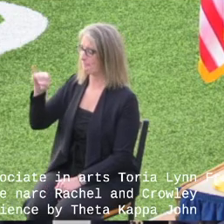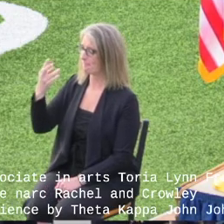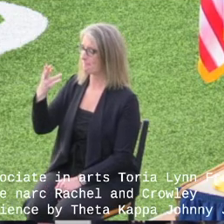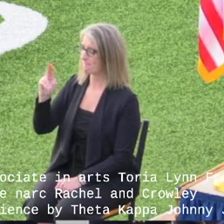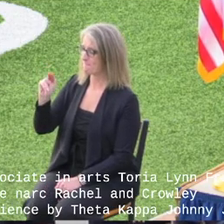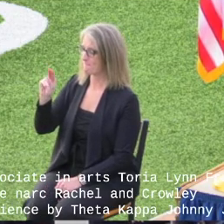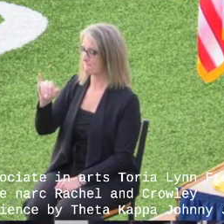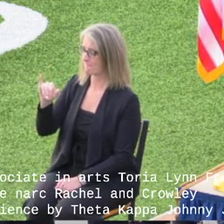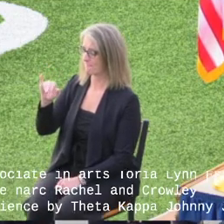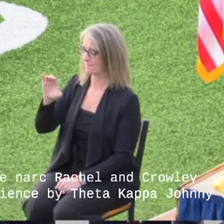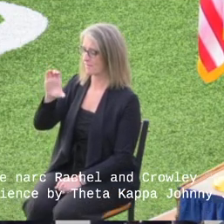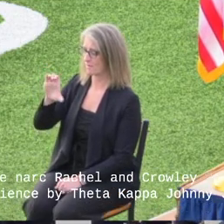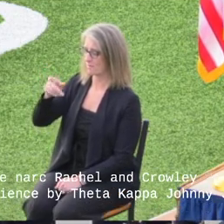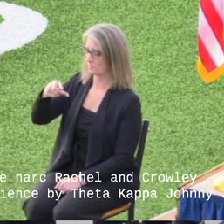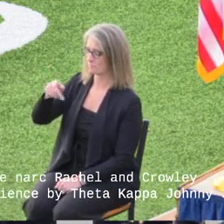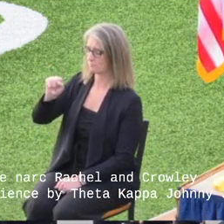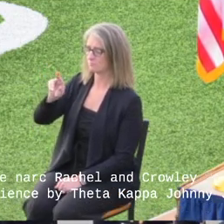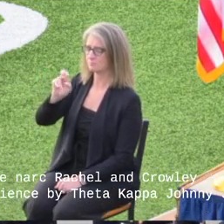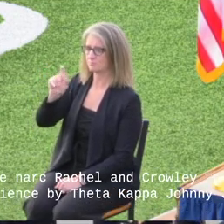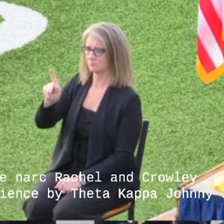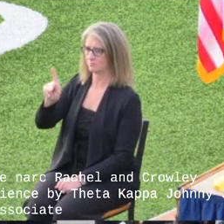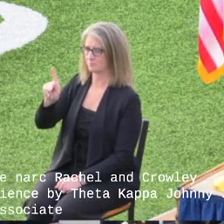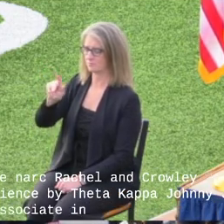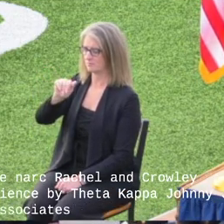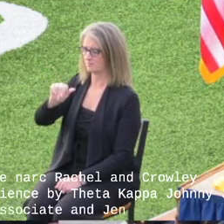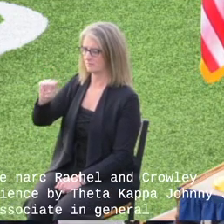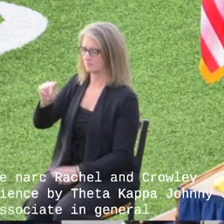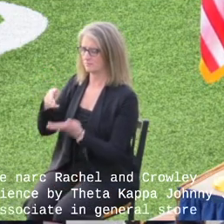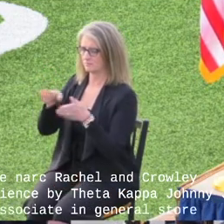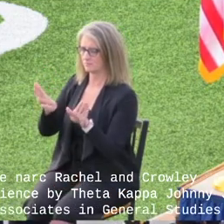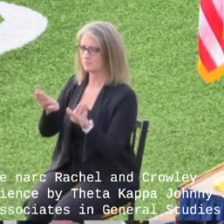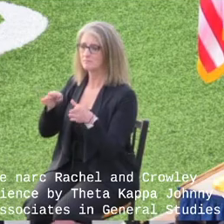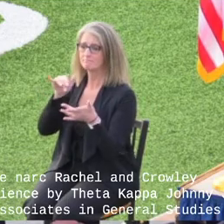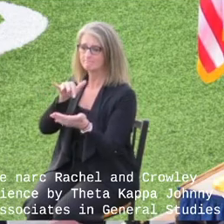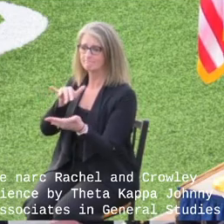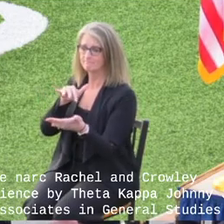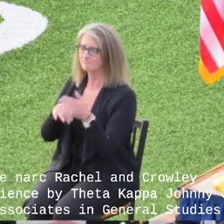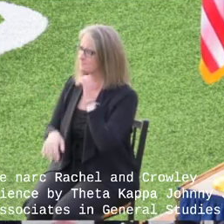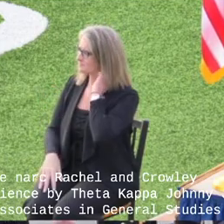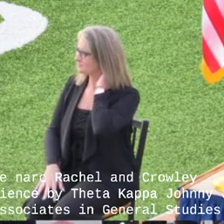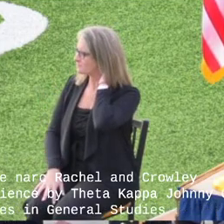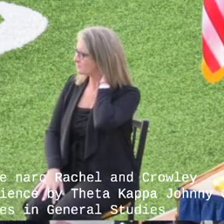Johnny Curtis Parker, Associate in General Studies.